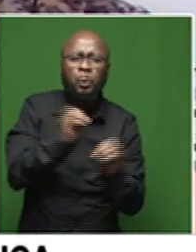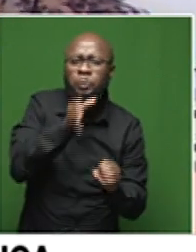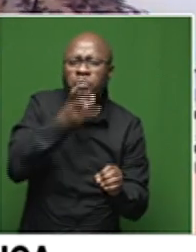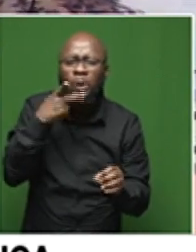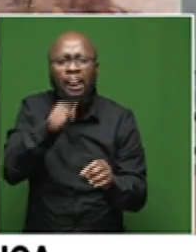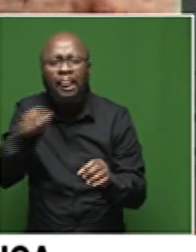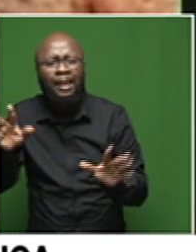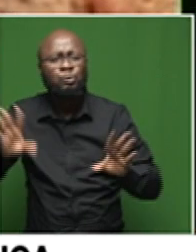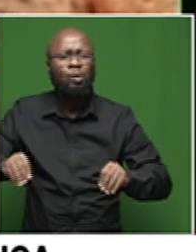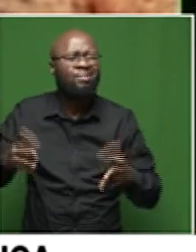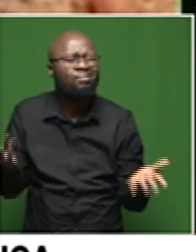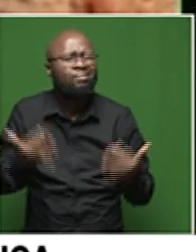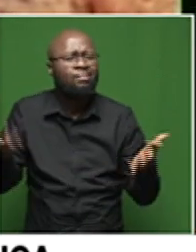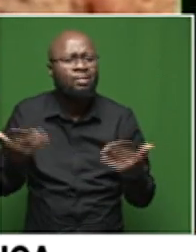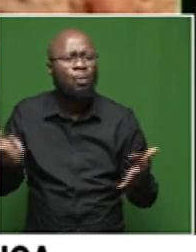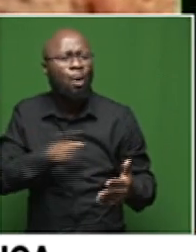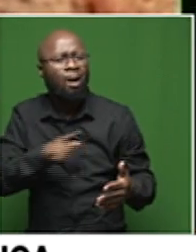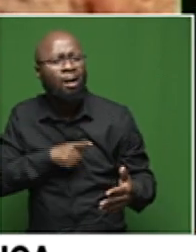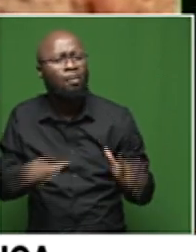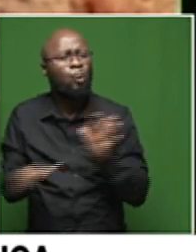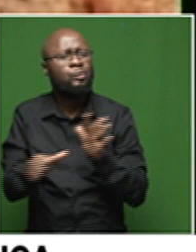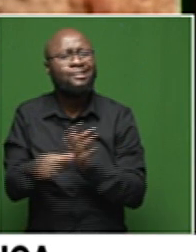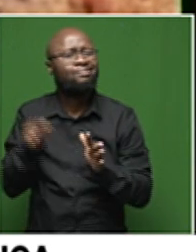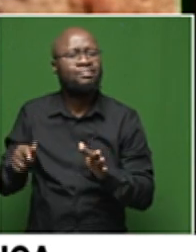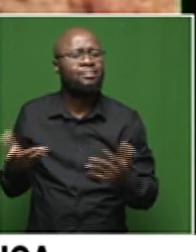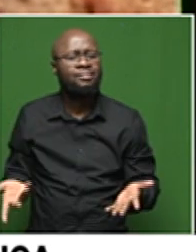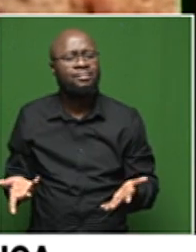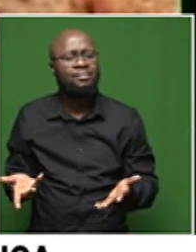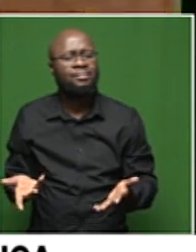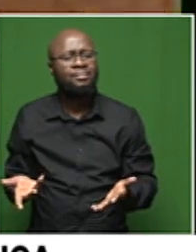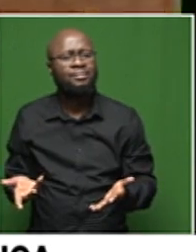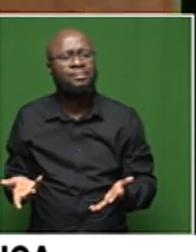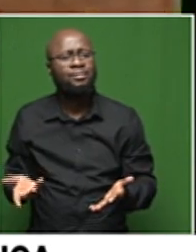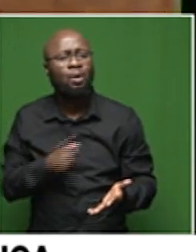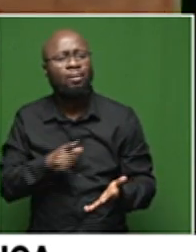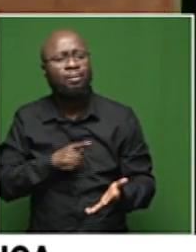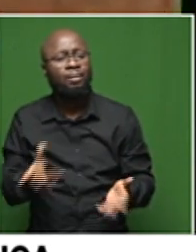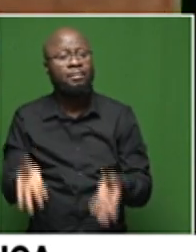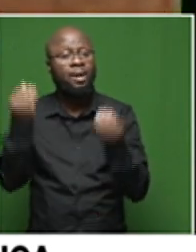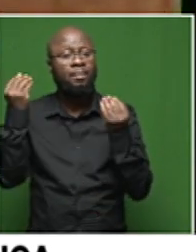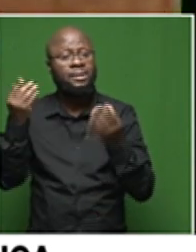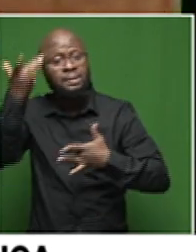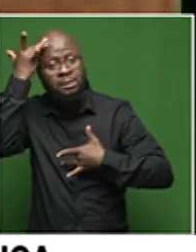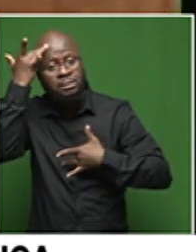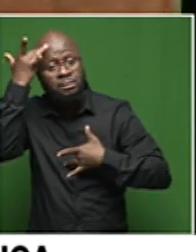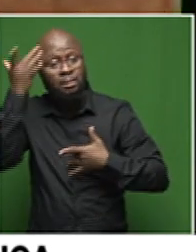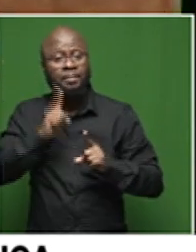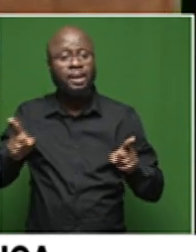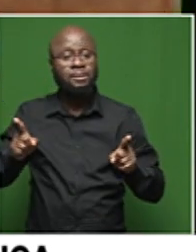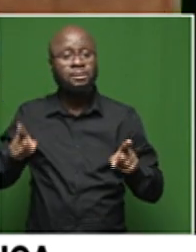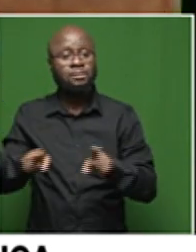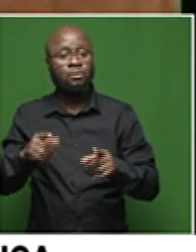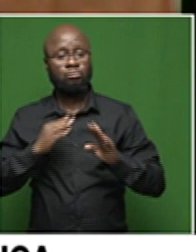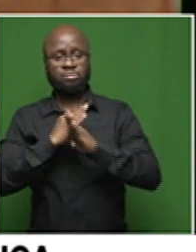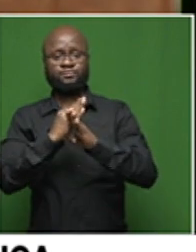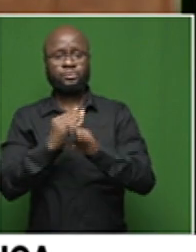that. Why is lifestyle so important in not only acquiring the disease, but also preventing the complications of disease?